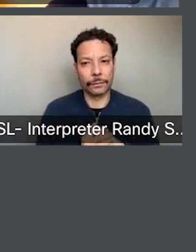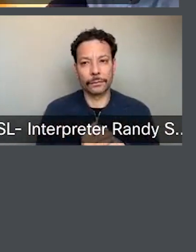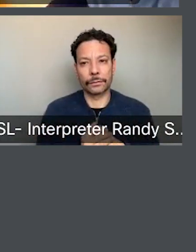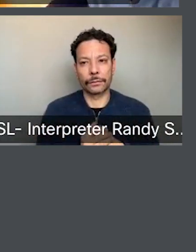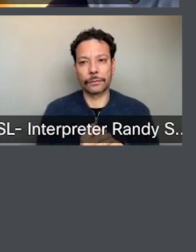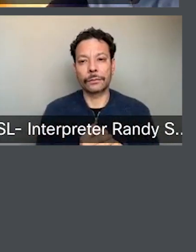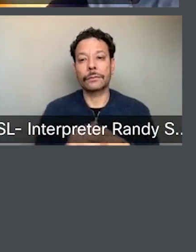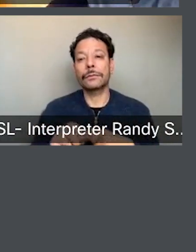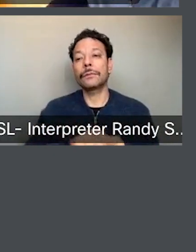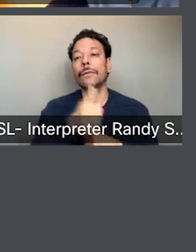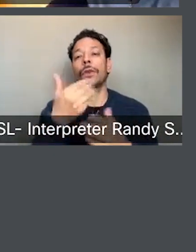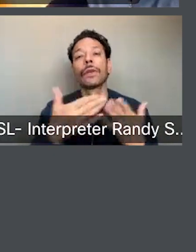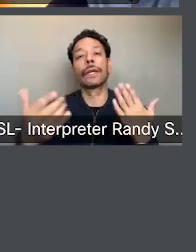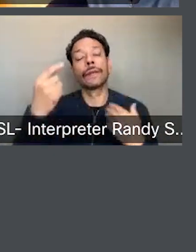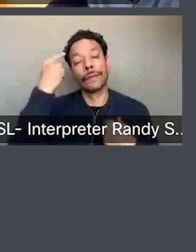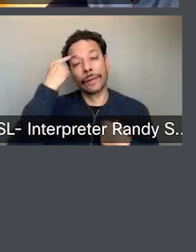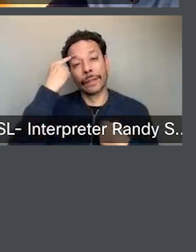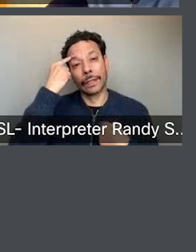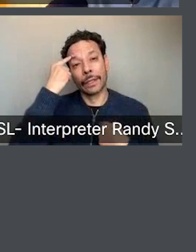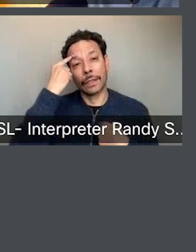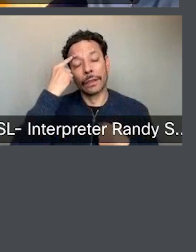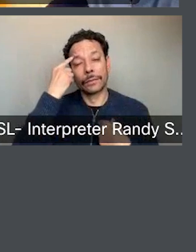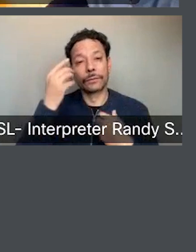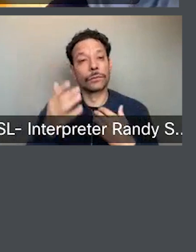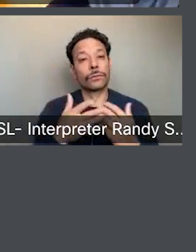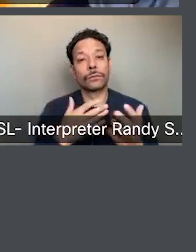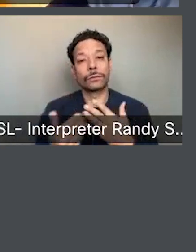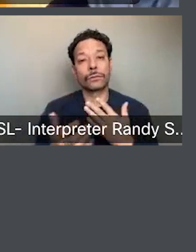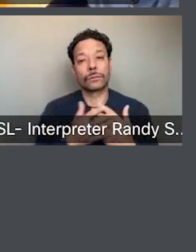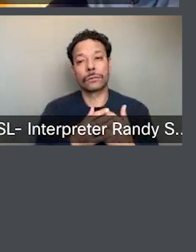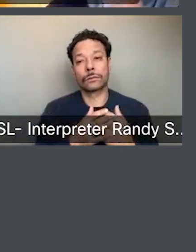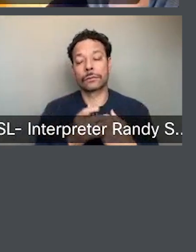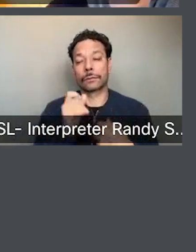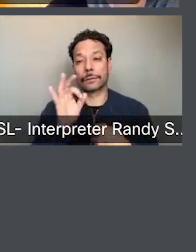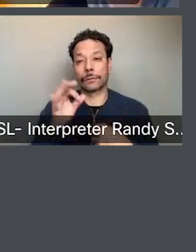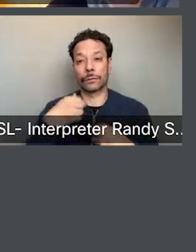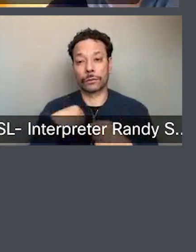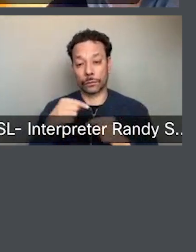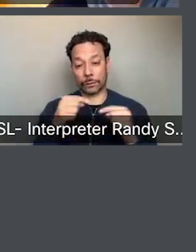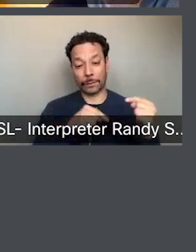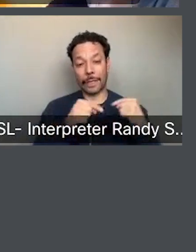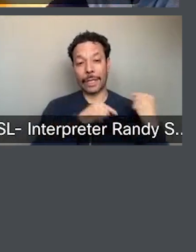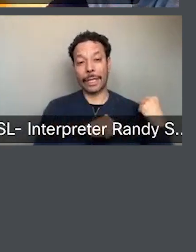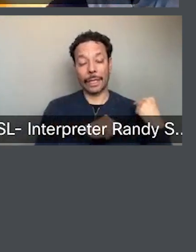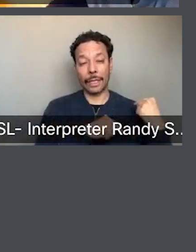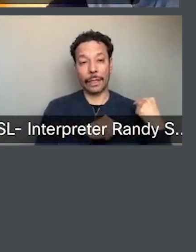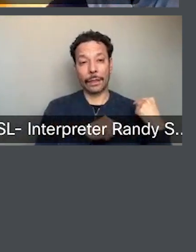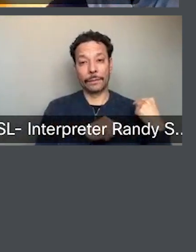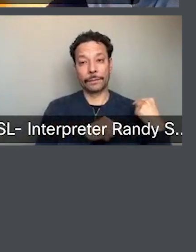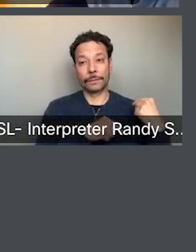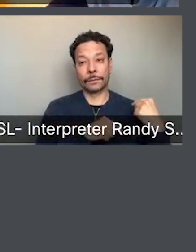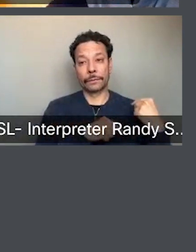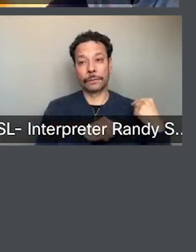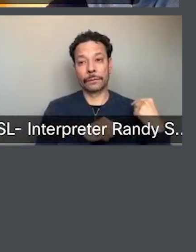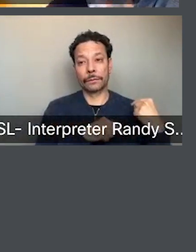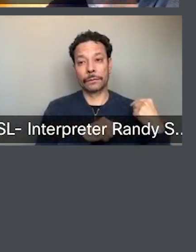Another thing to think about is whether, well, if we go back, and